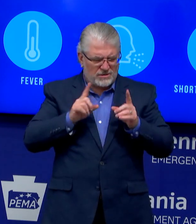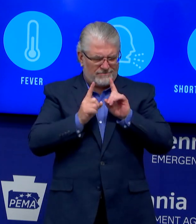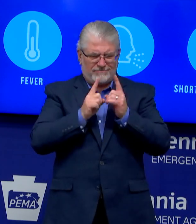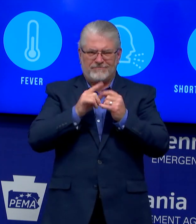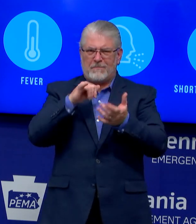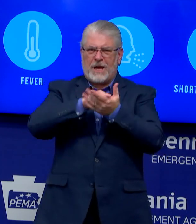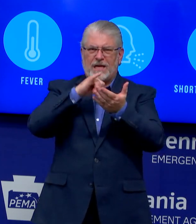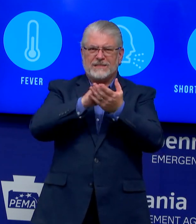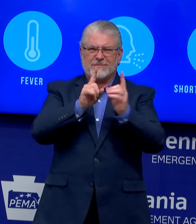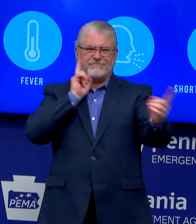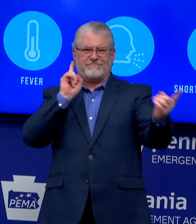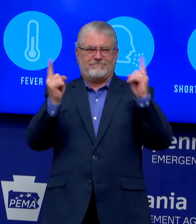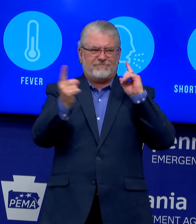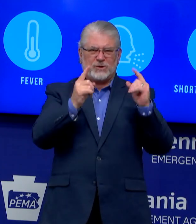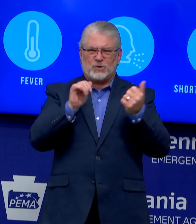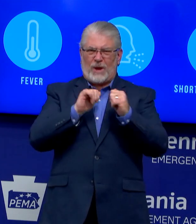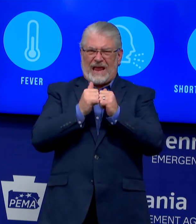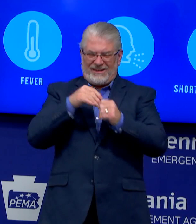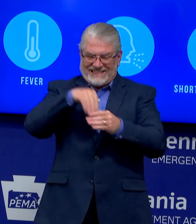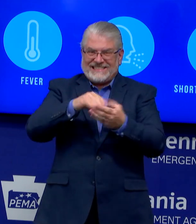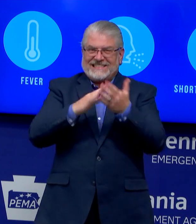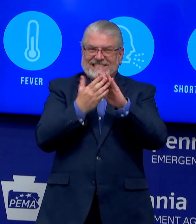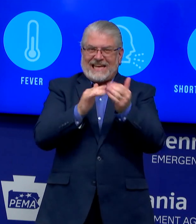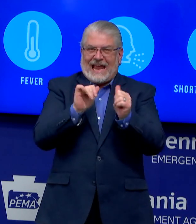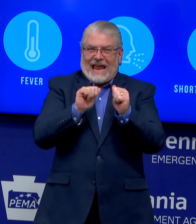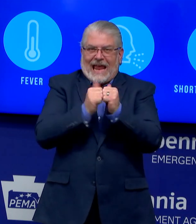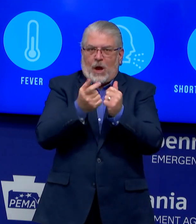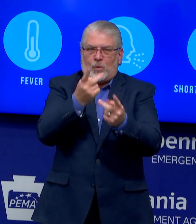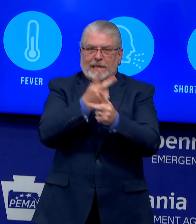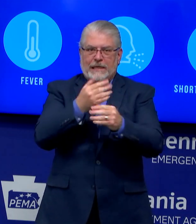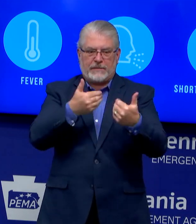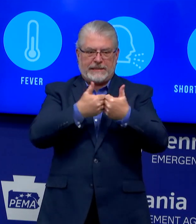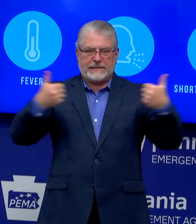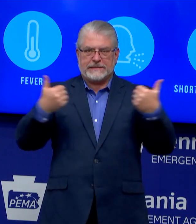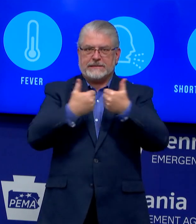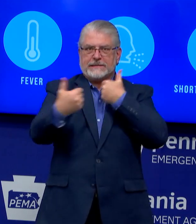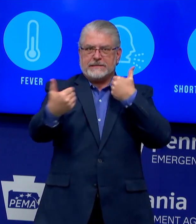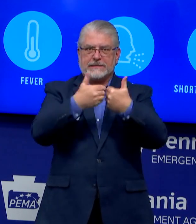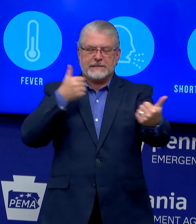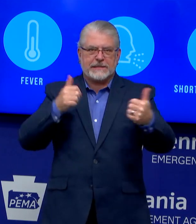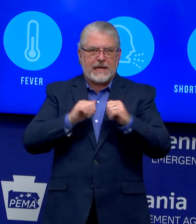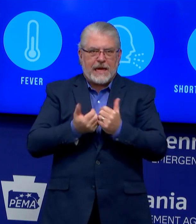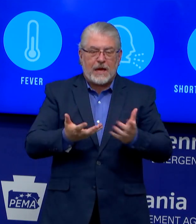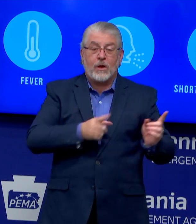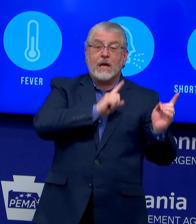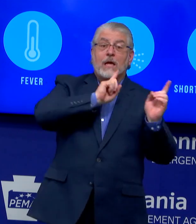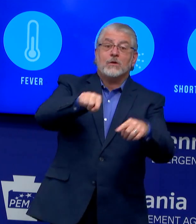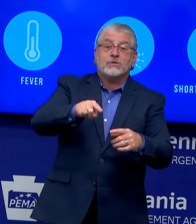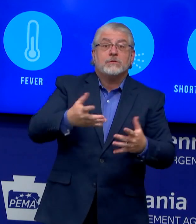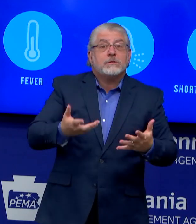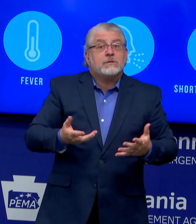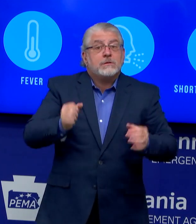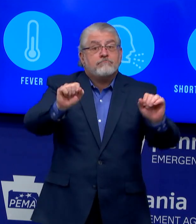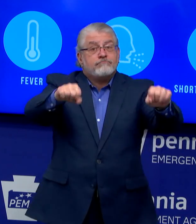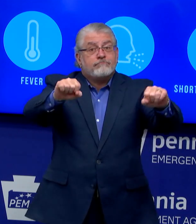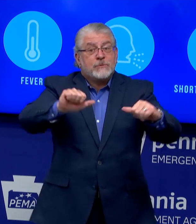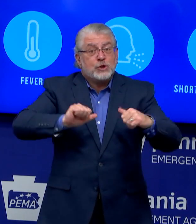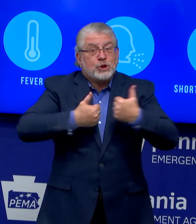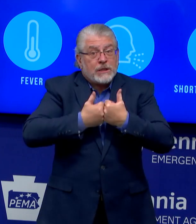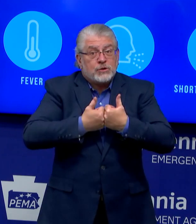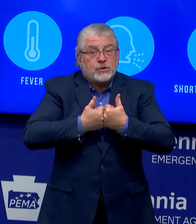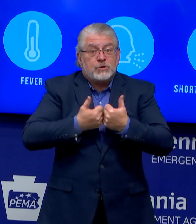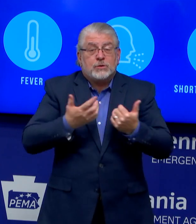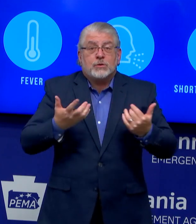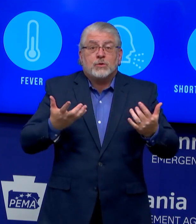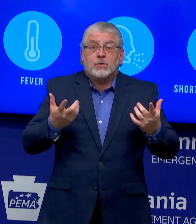population density, which is really why what we'd like you to do is to stay home, because that is the best way to protect yourself